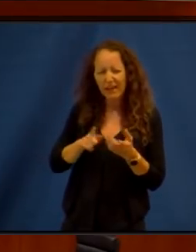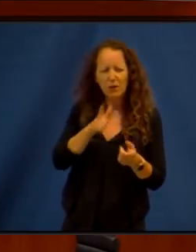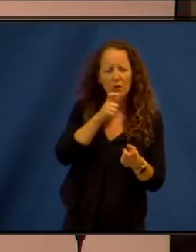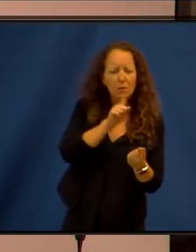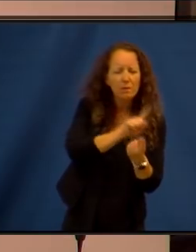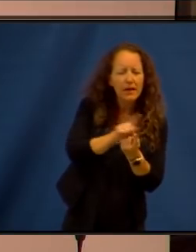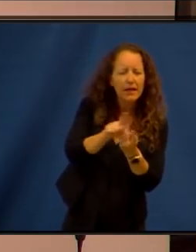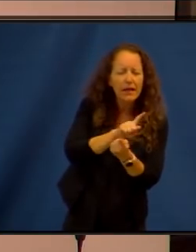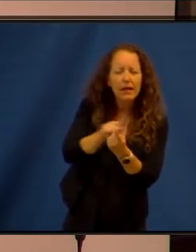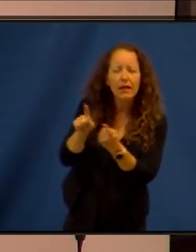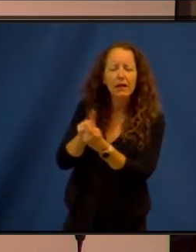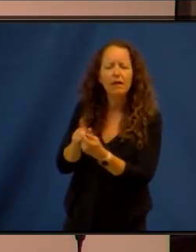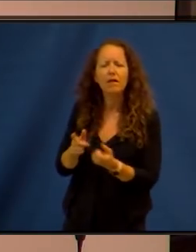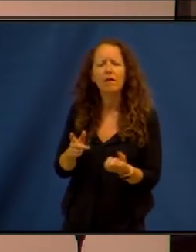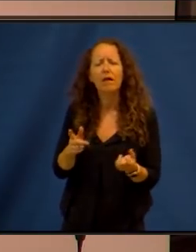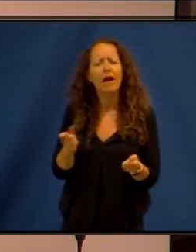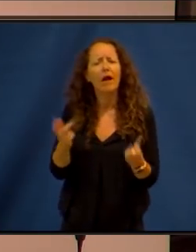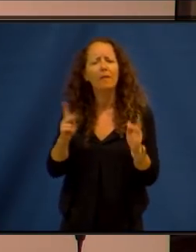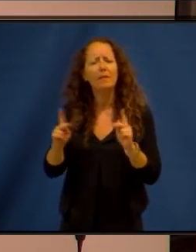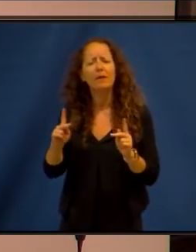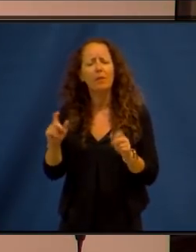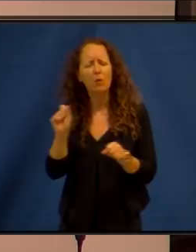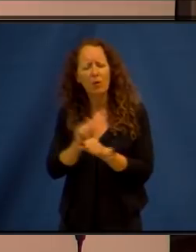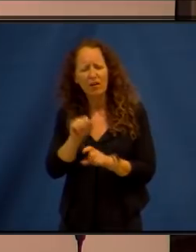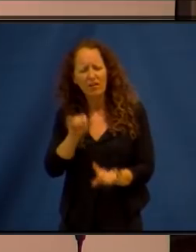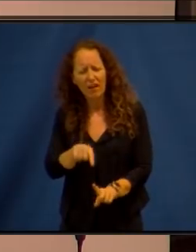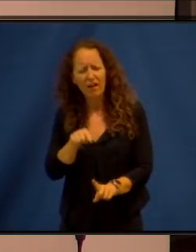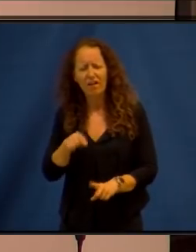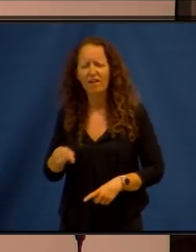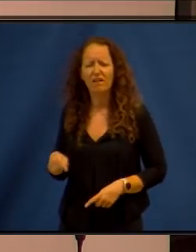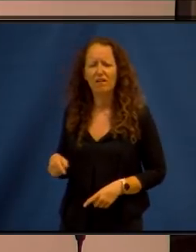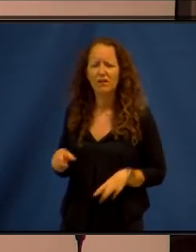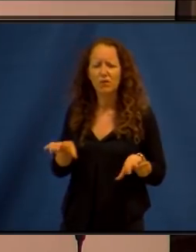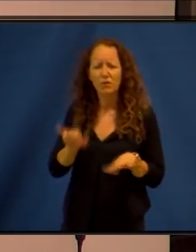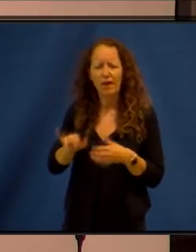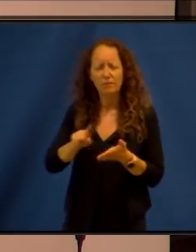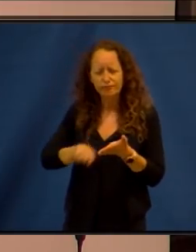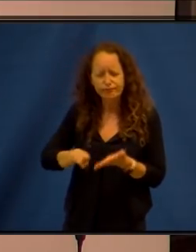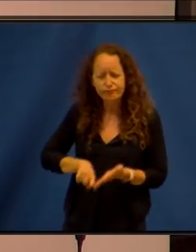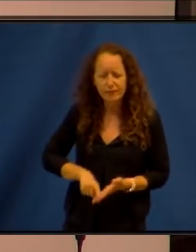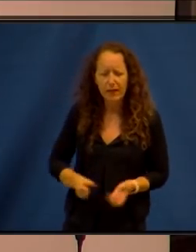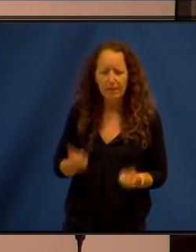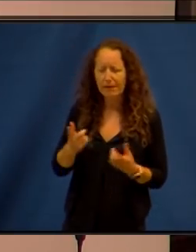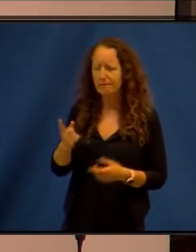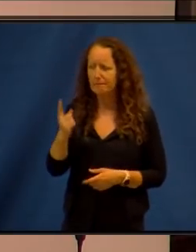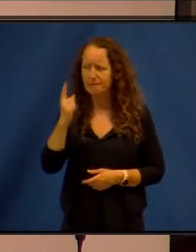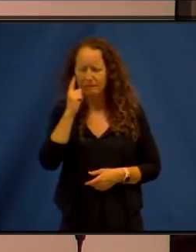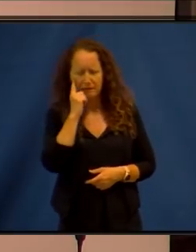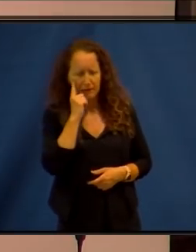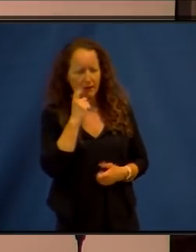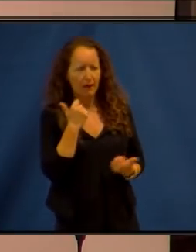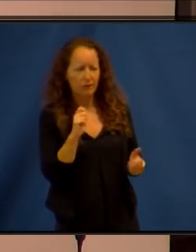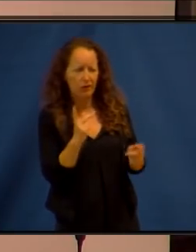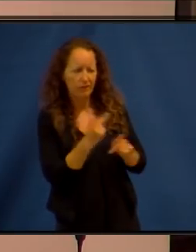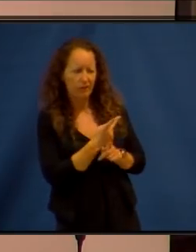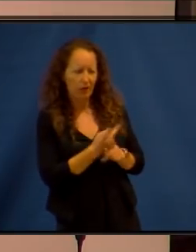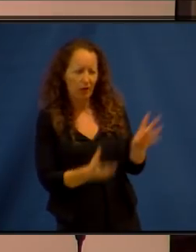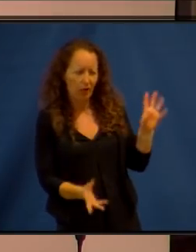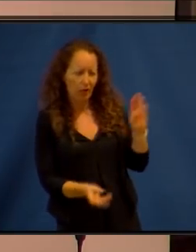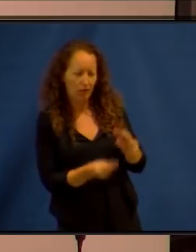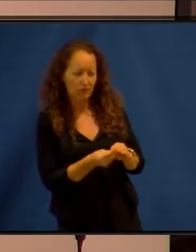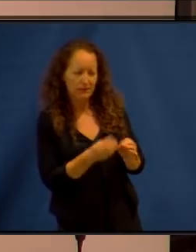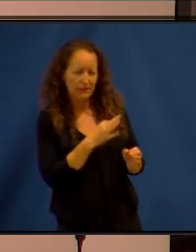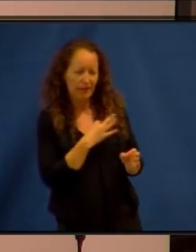I believe, don't quote me on the number. I'm trying to think about all the staff that are involved in this